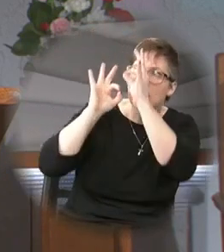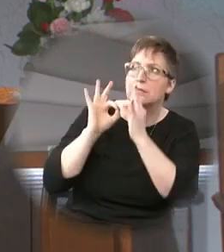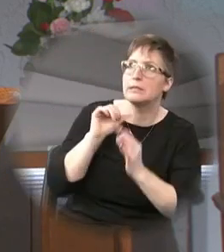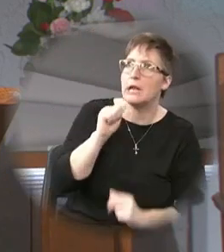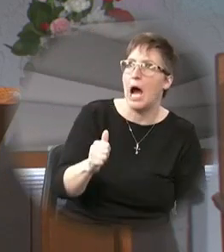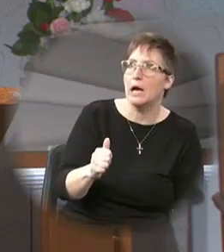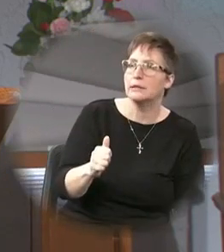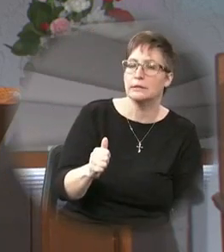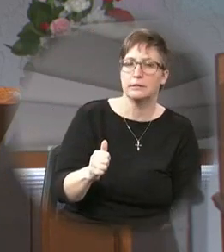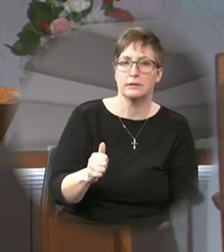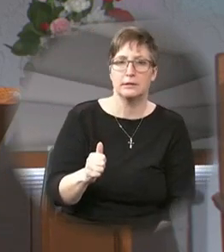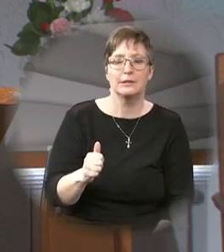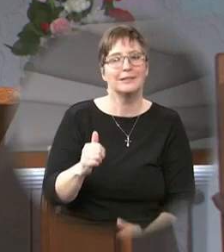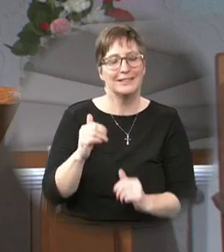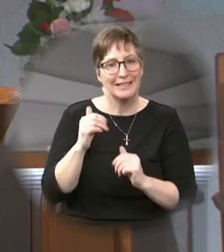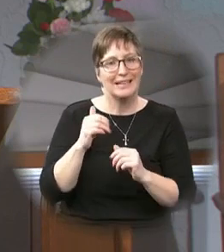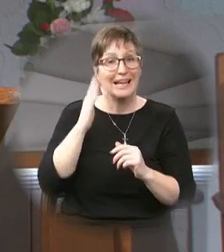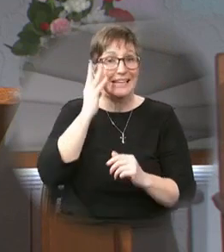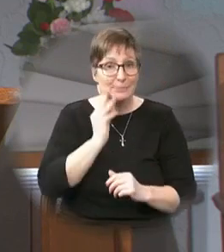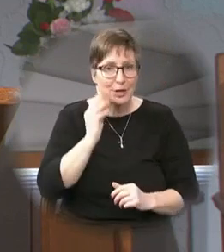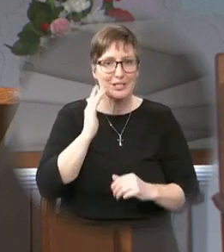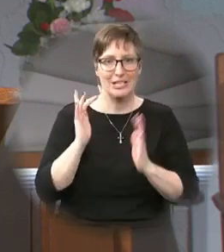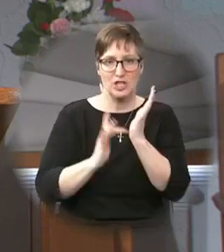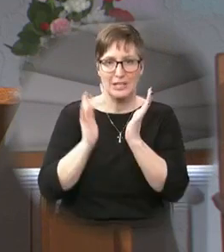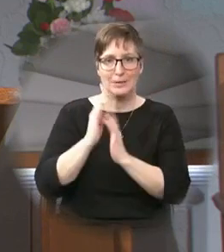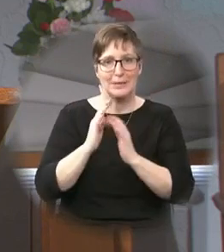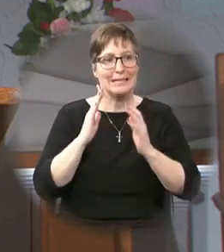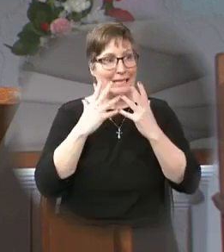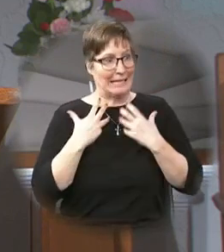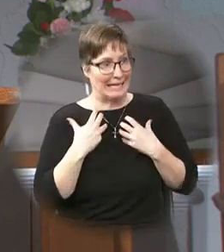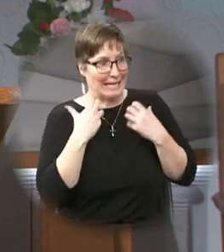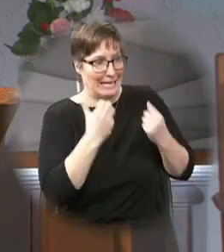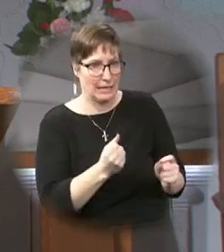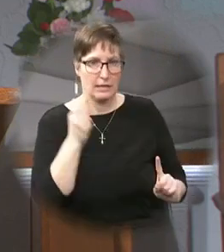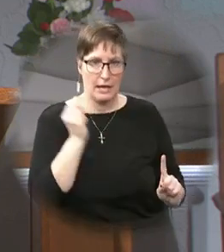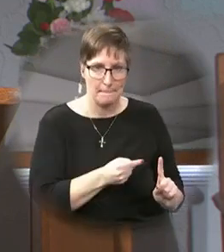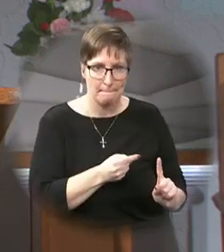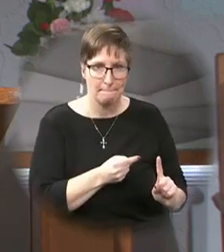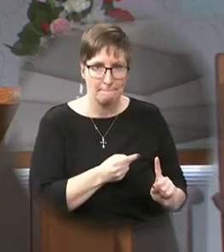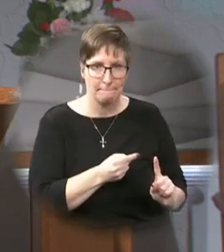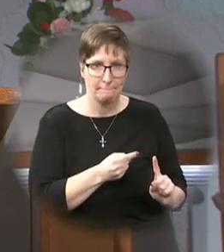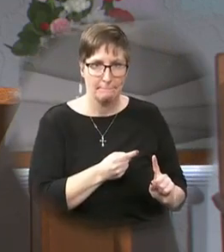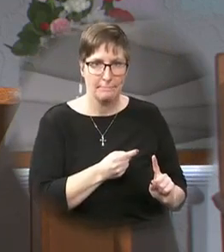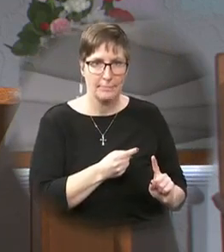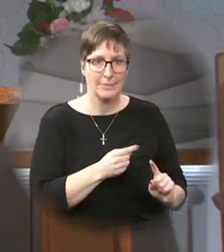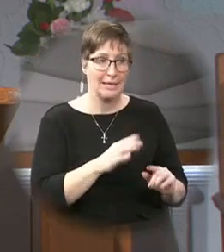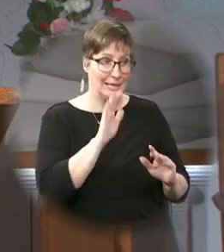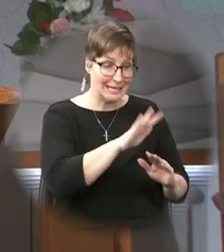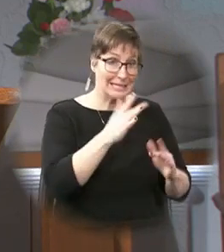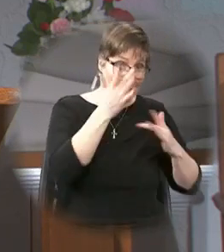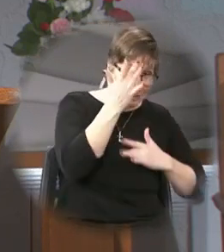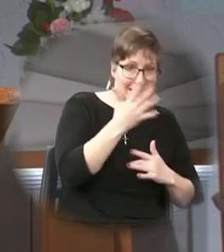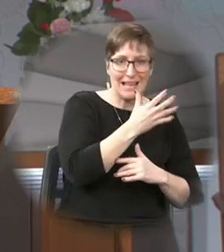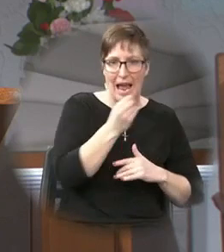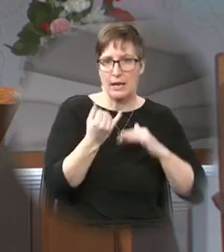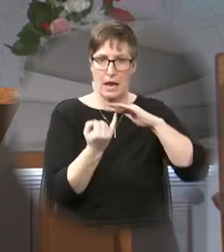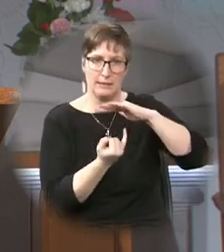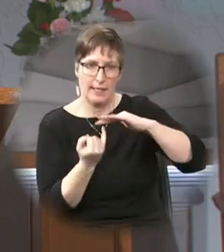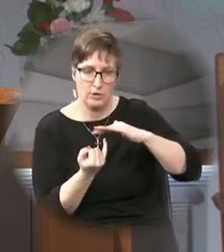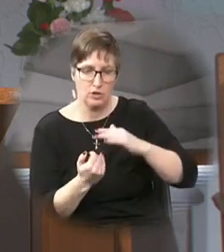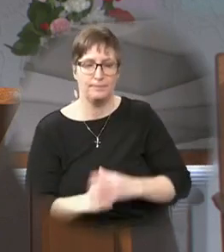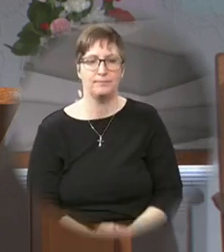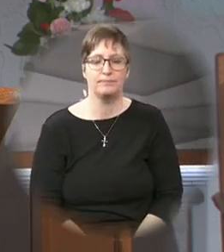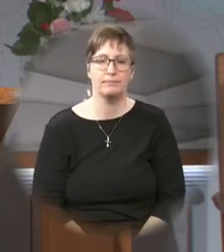he experienced that Jesus was healing him of his illness and his isolation. More